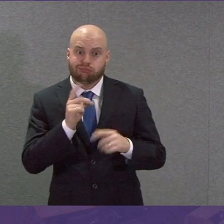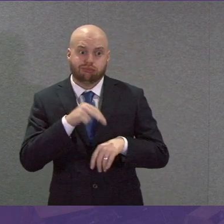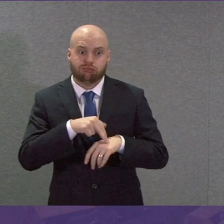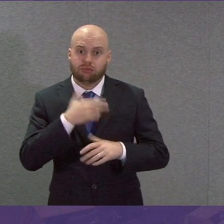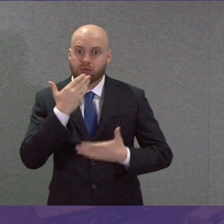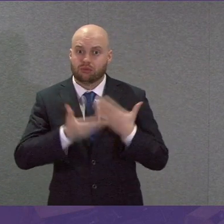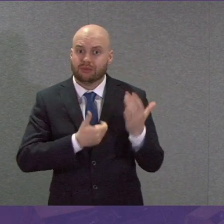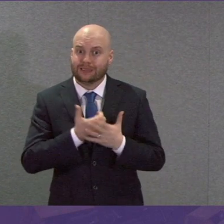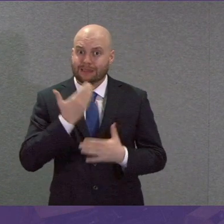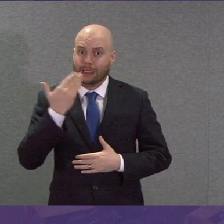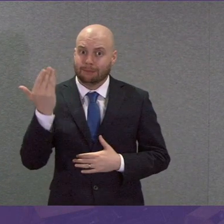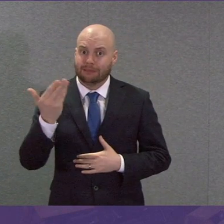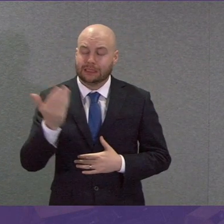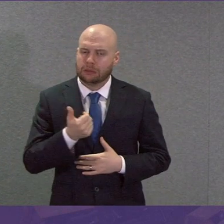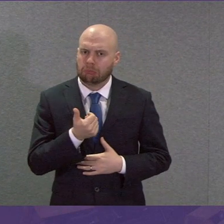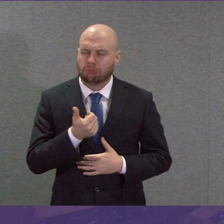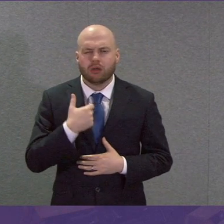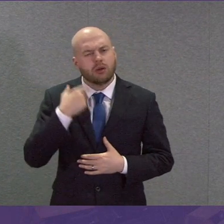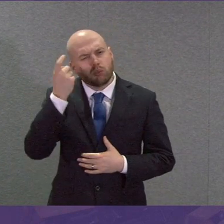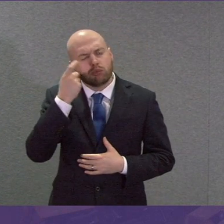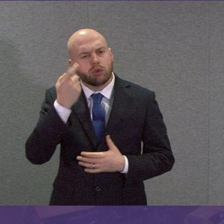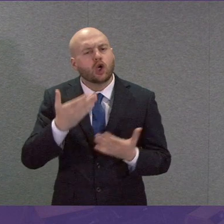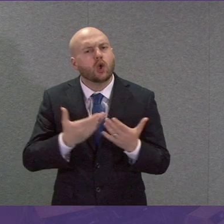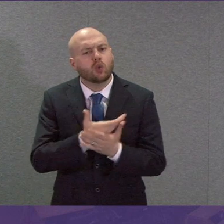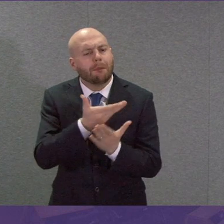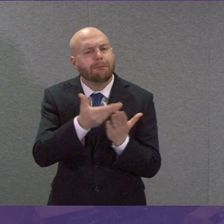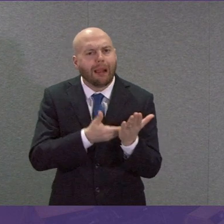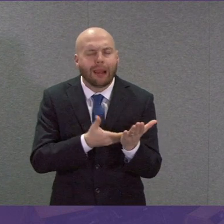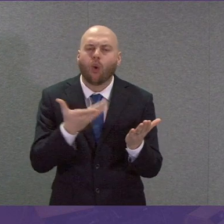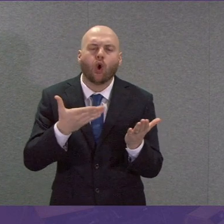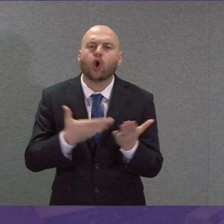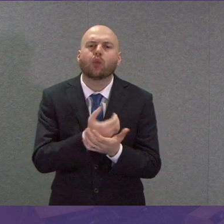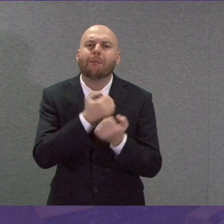bill add any new powers that will be needed by local authorities